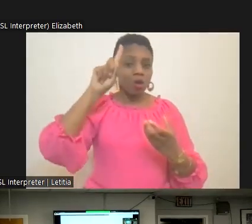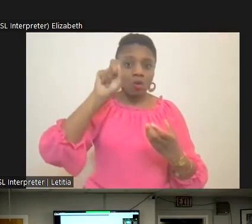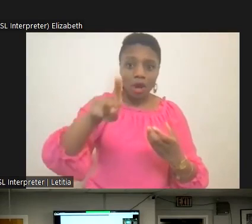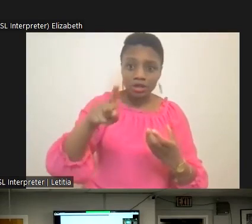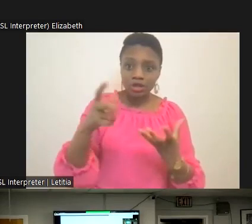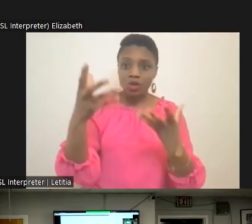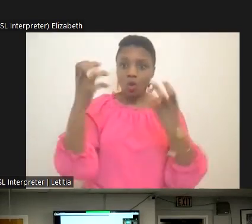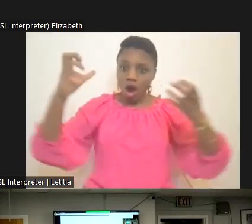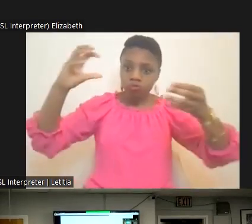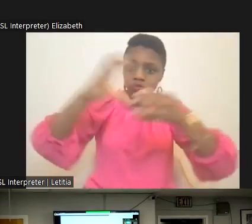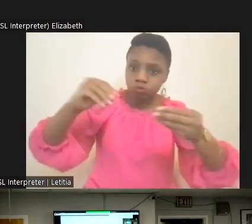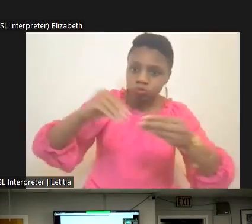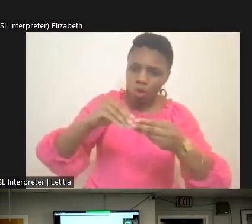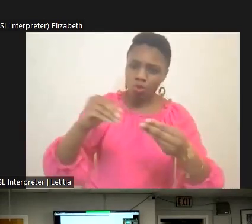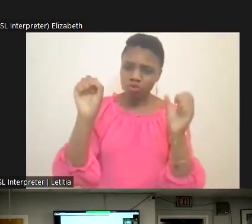meeting ends.